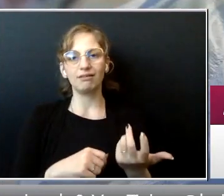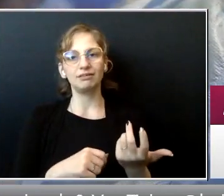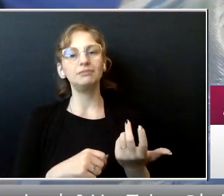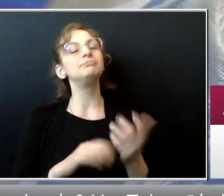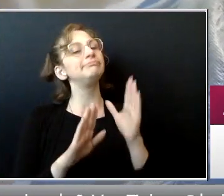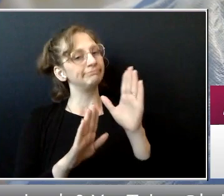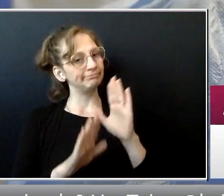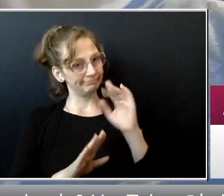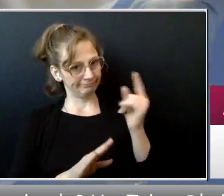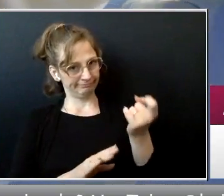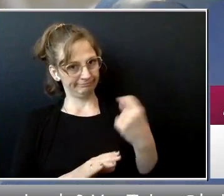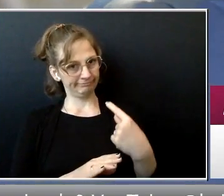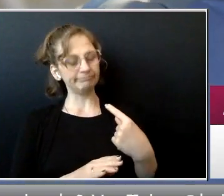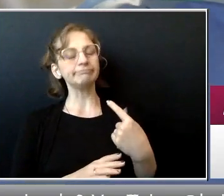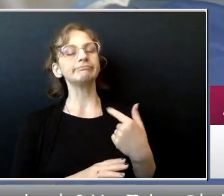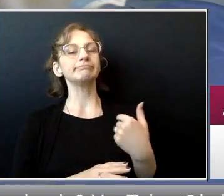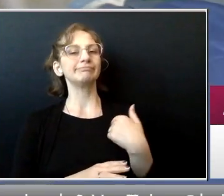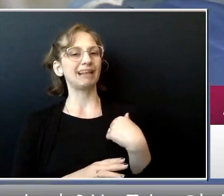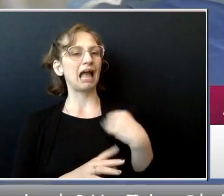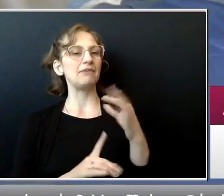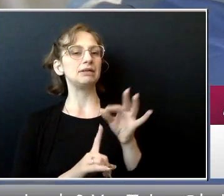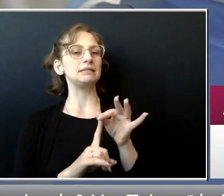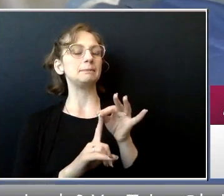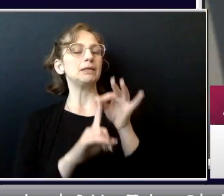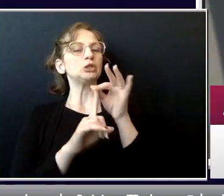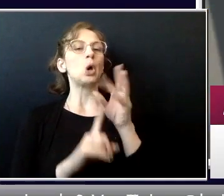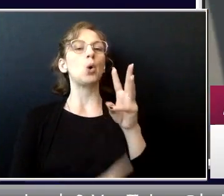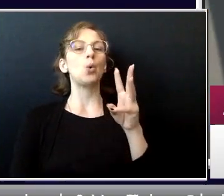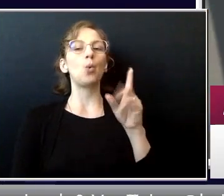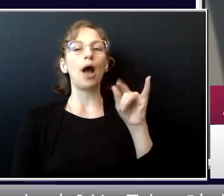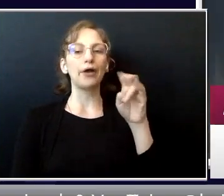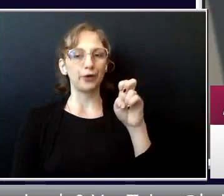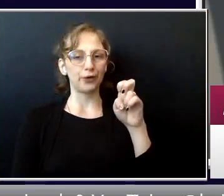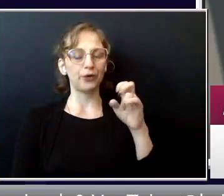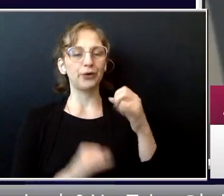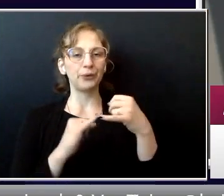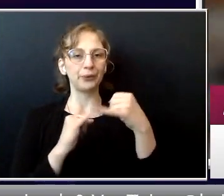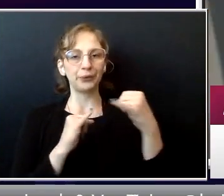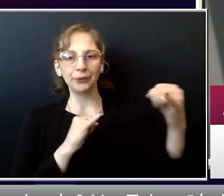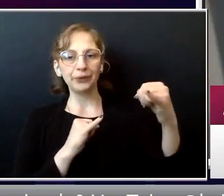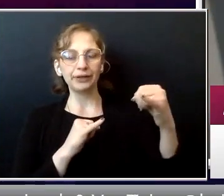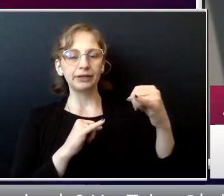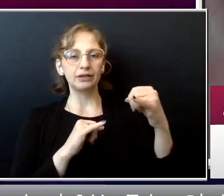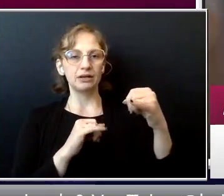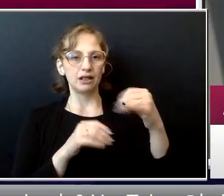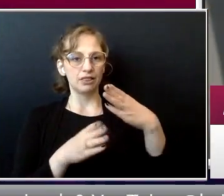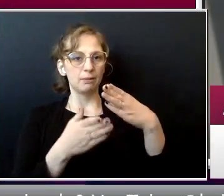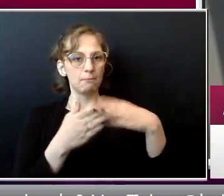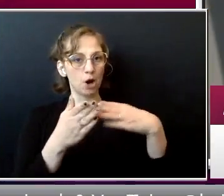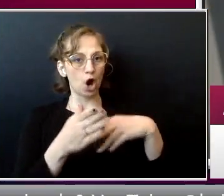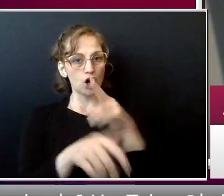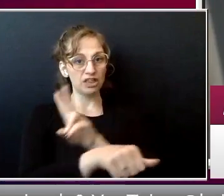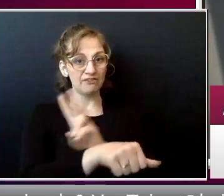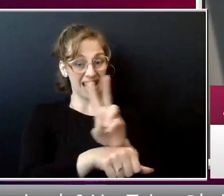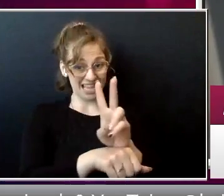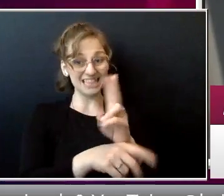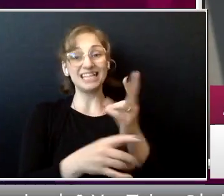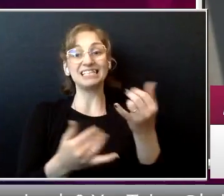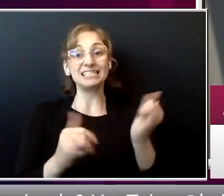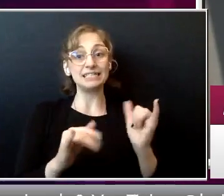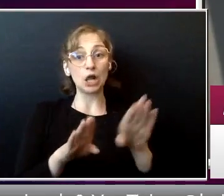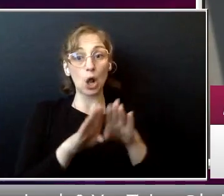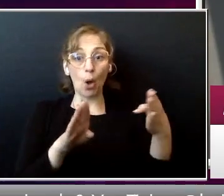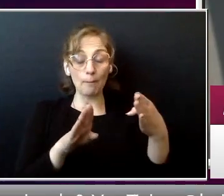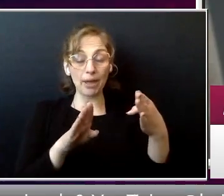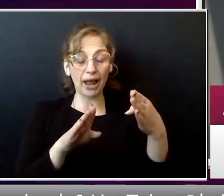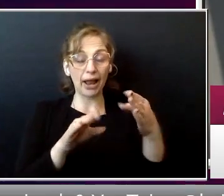are special wires. So you get into a part of the vein that's open above or below the concrete, if you will. And you have to